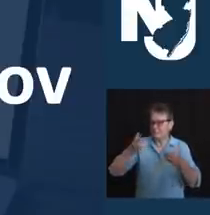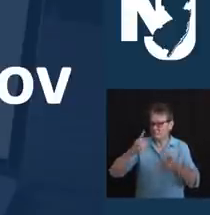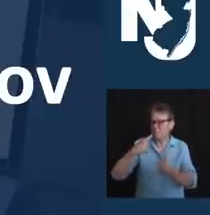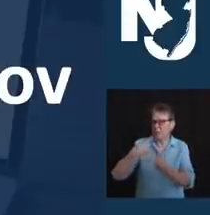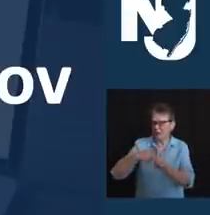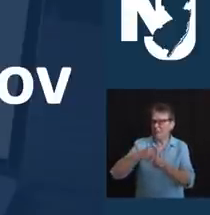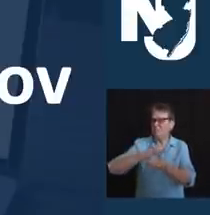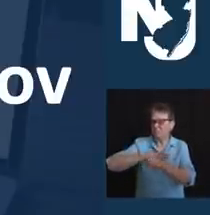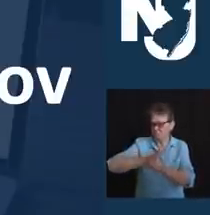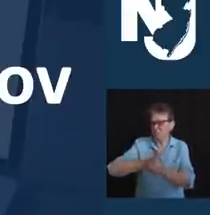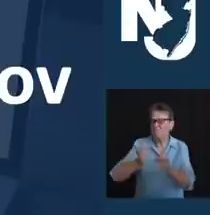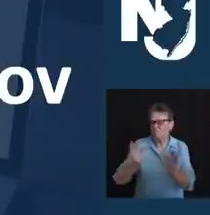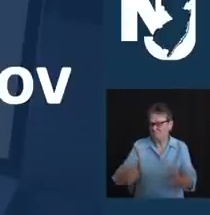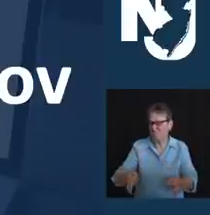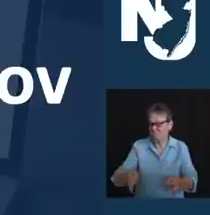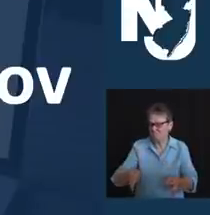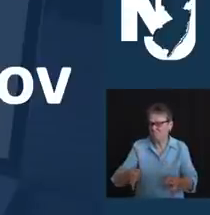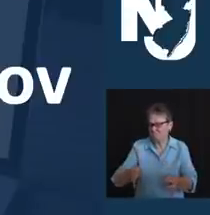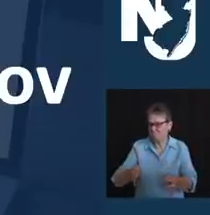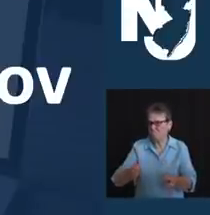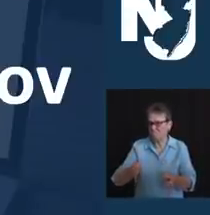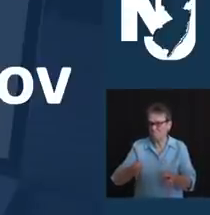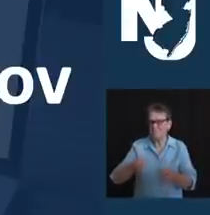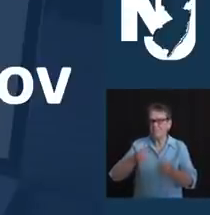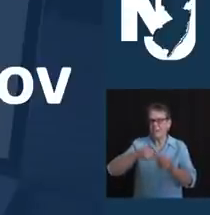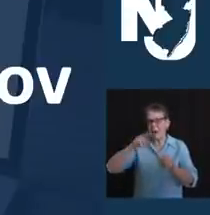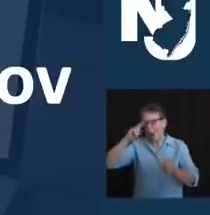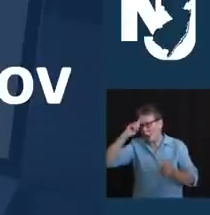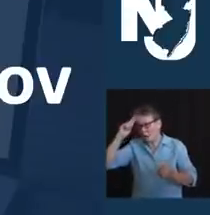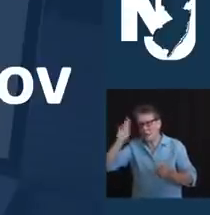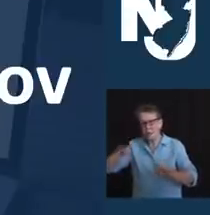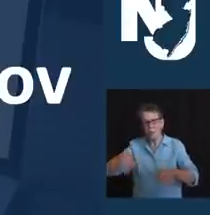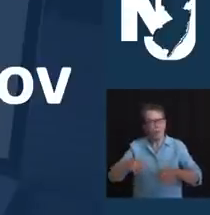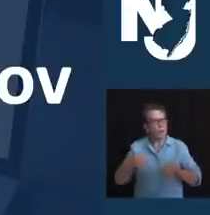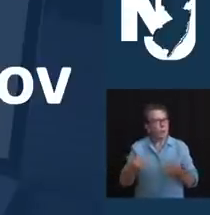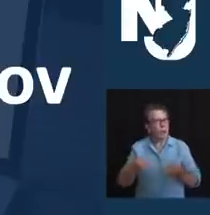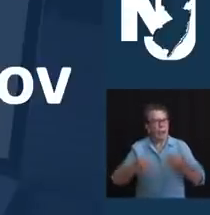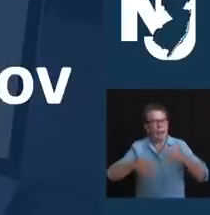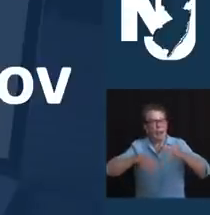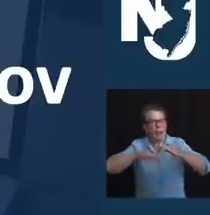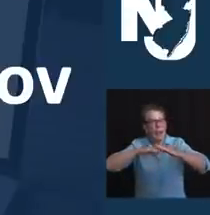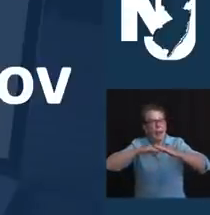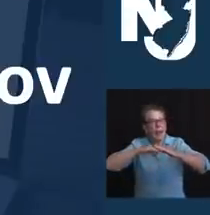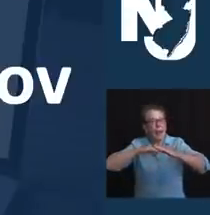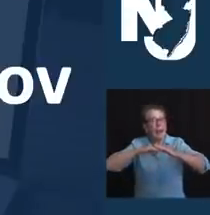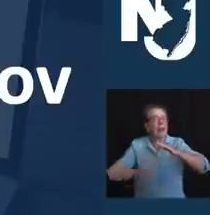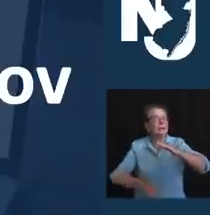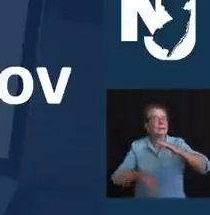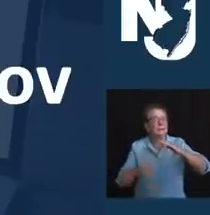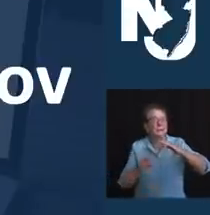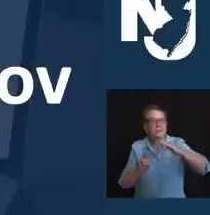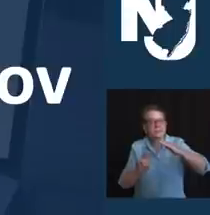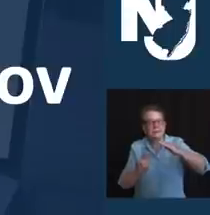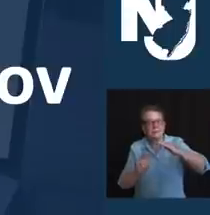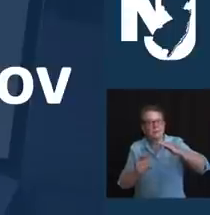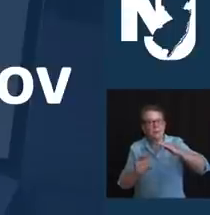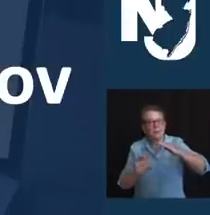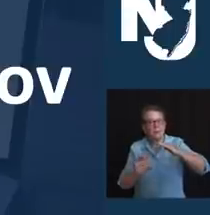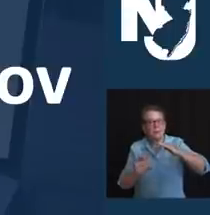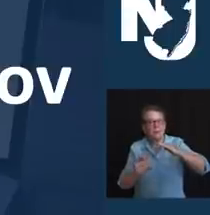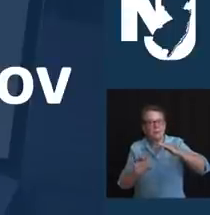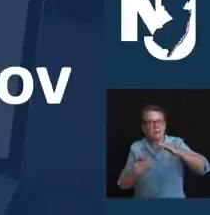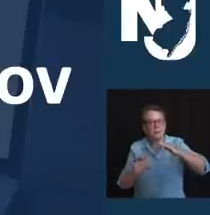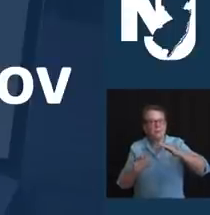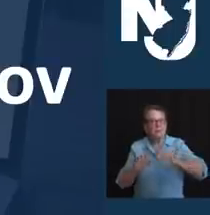our hospitals. Judy, that number today is under 700, a drop of nearly